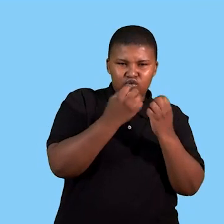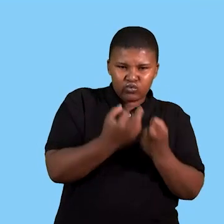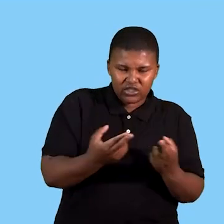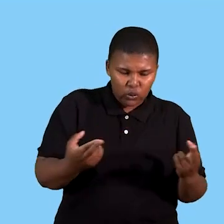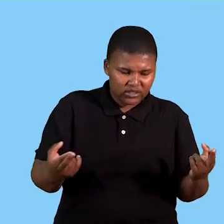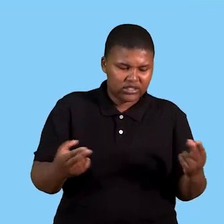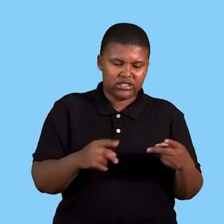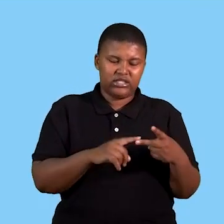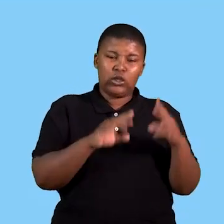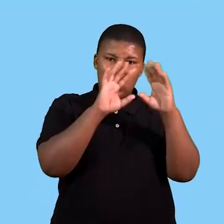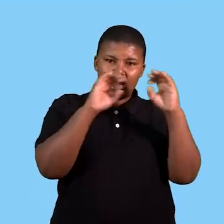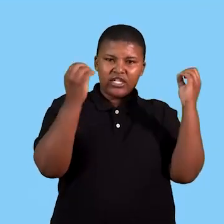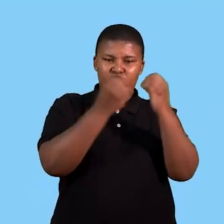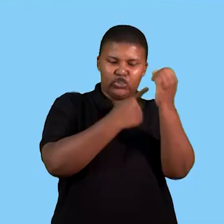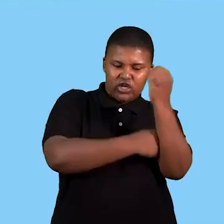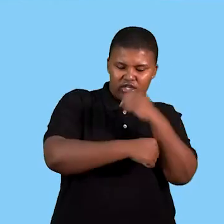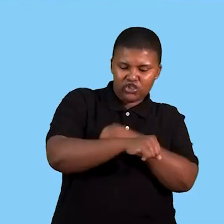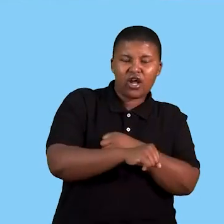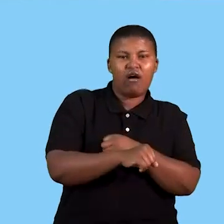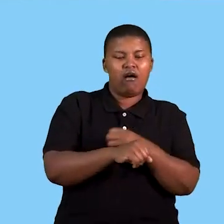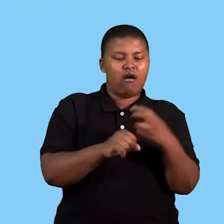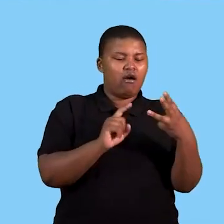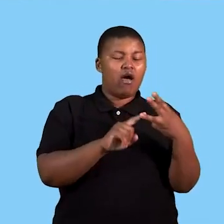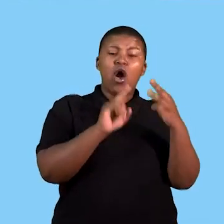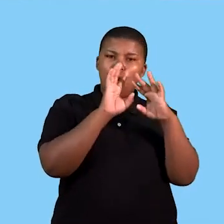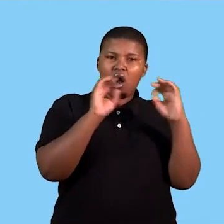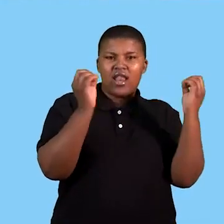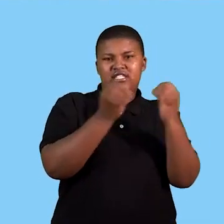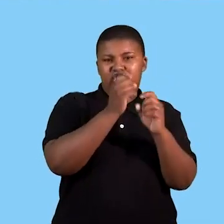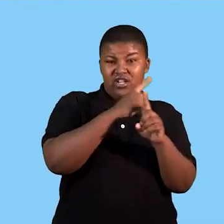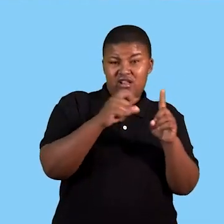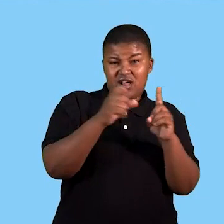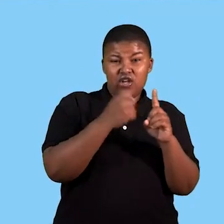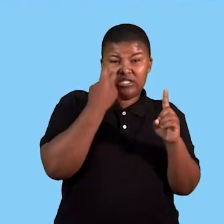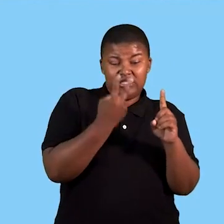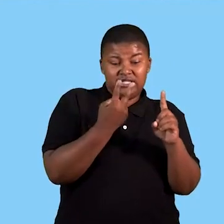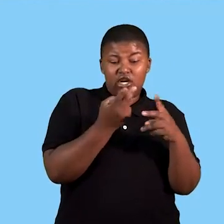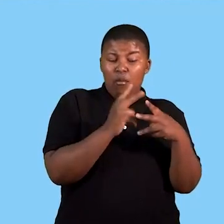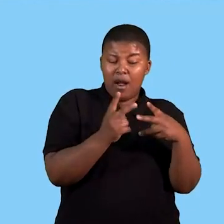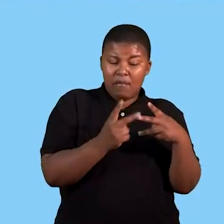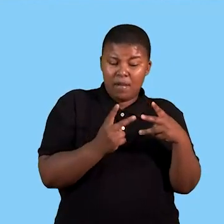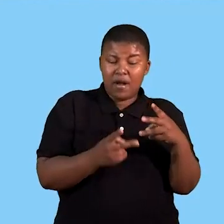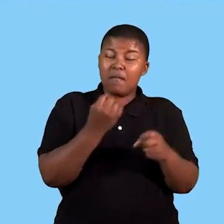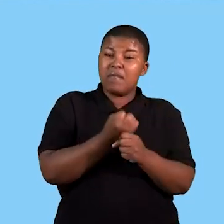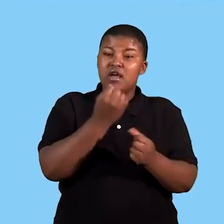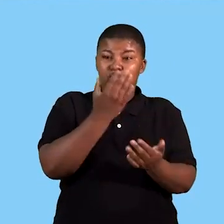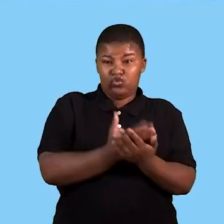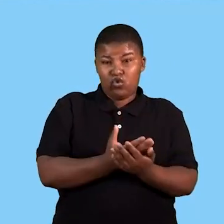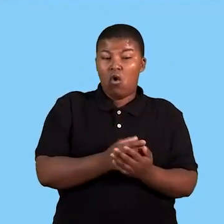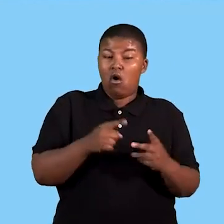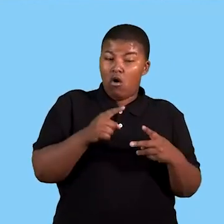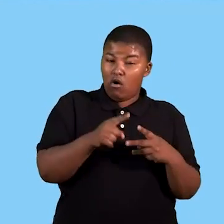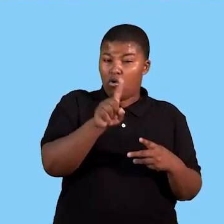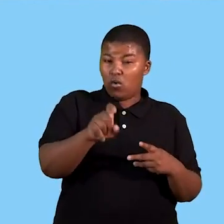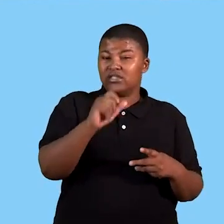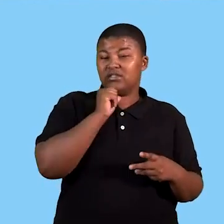organizational resources, organizational structure, and organizational culture. So just always make doubly sure